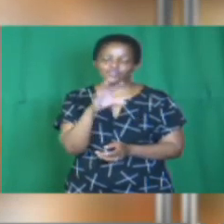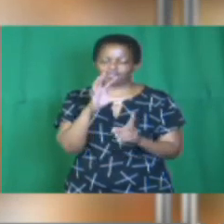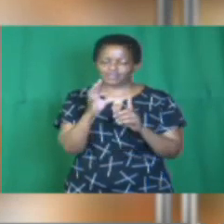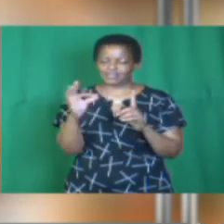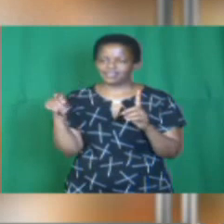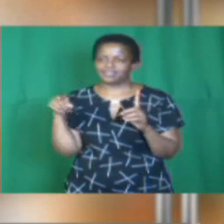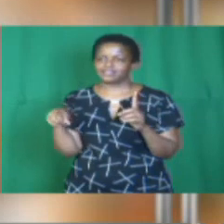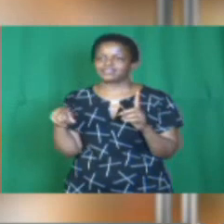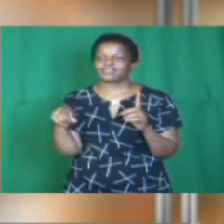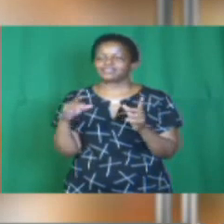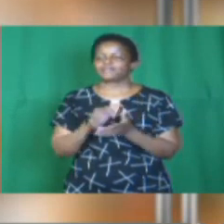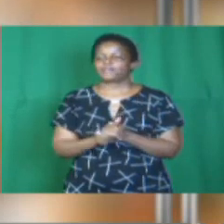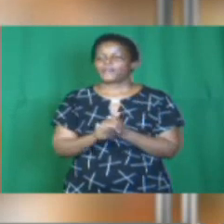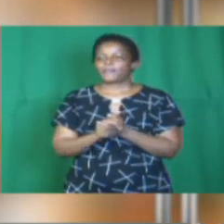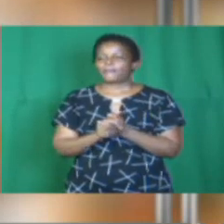it. These are